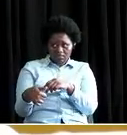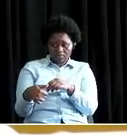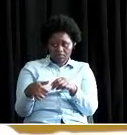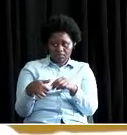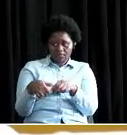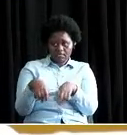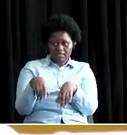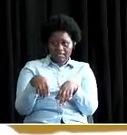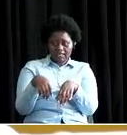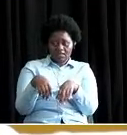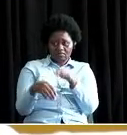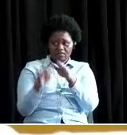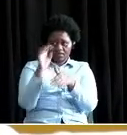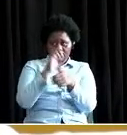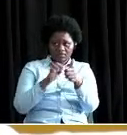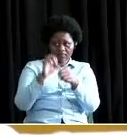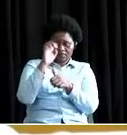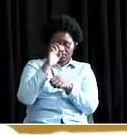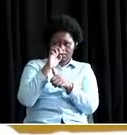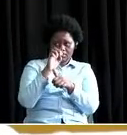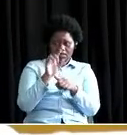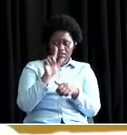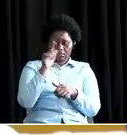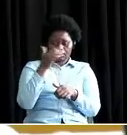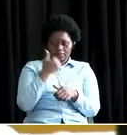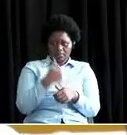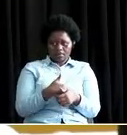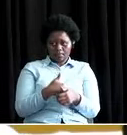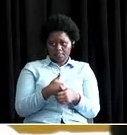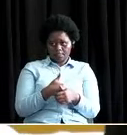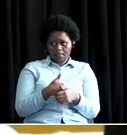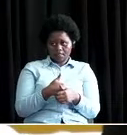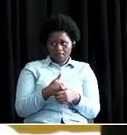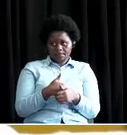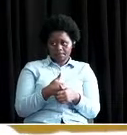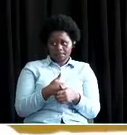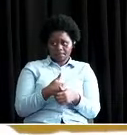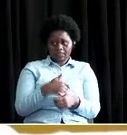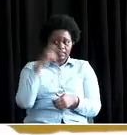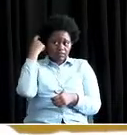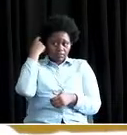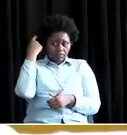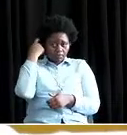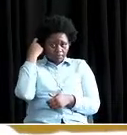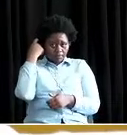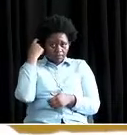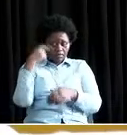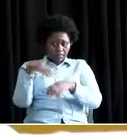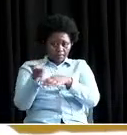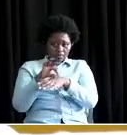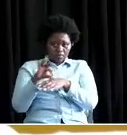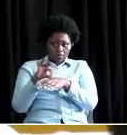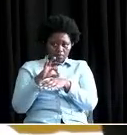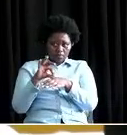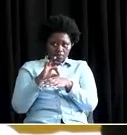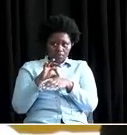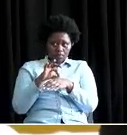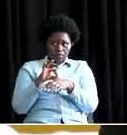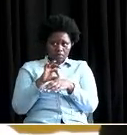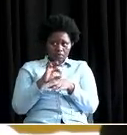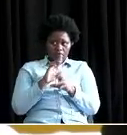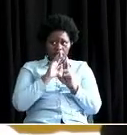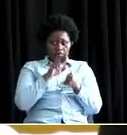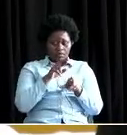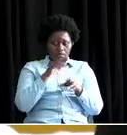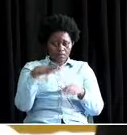the executive this morning at 7:30. Hence, the secretariat had to prepare the report to be tabled